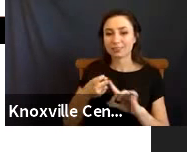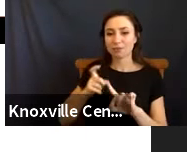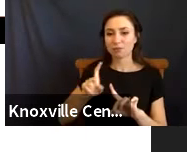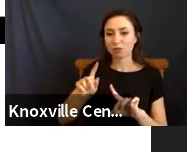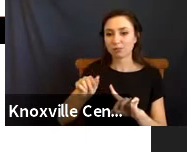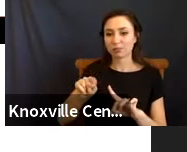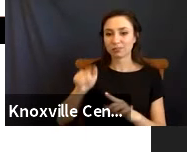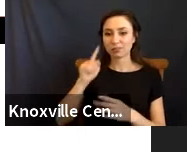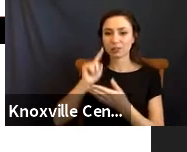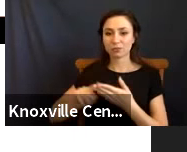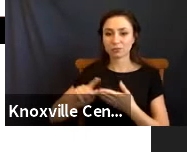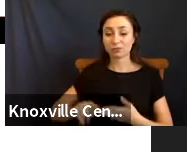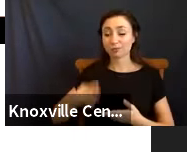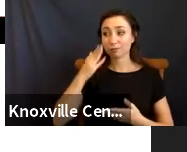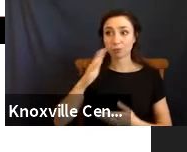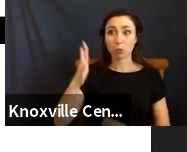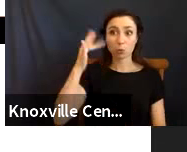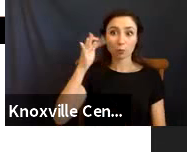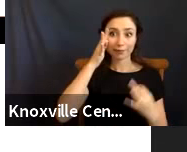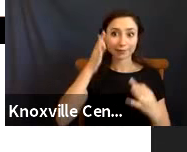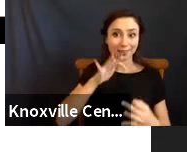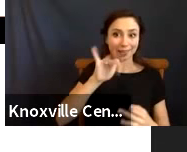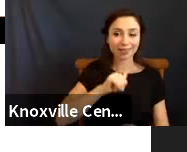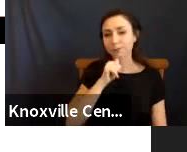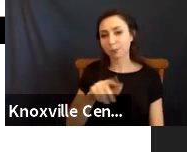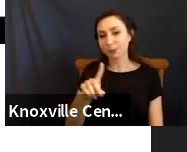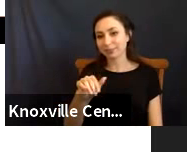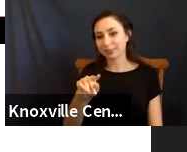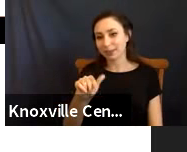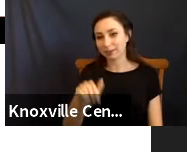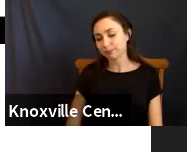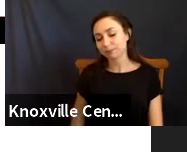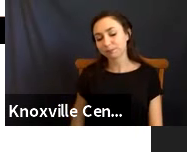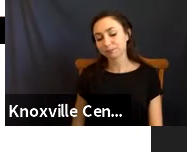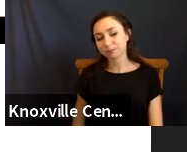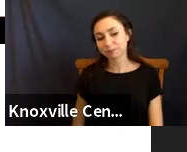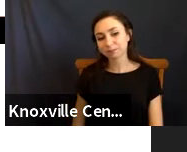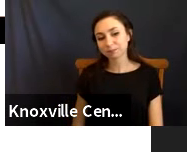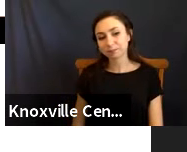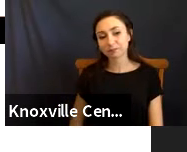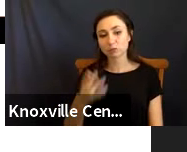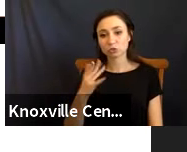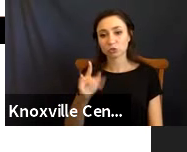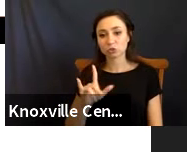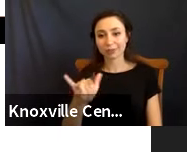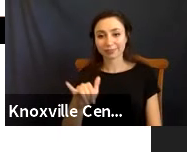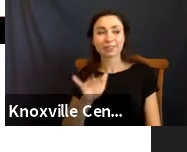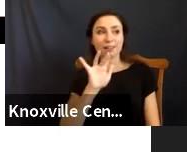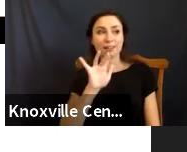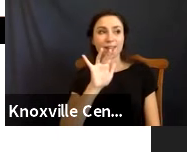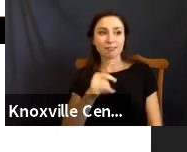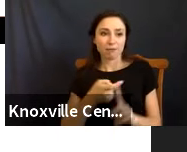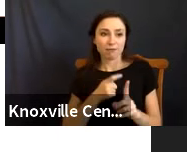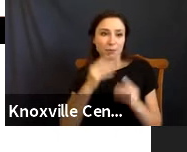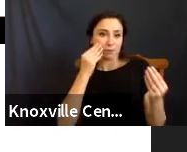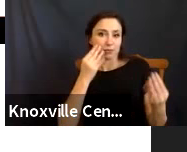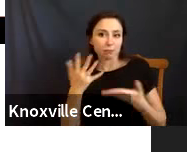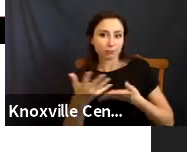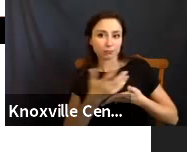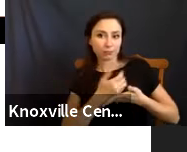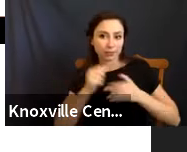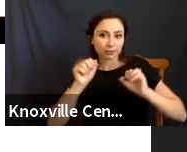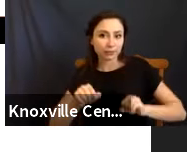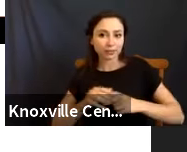sure what drove the decision, but it wasn't data. That's from the information we've been able to gather. Yeah, that's from the information we've been able to gather.